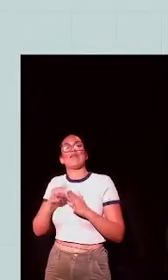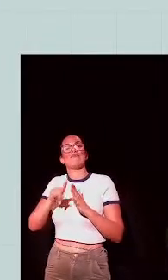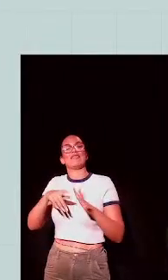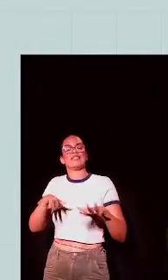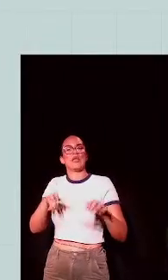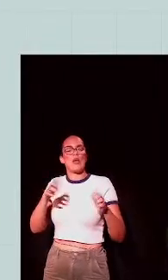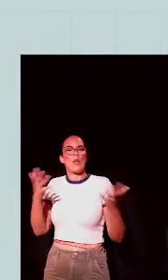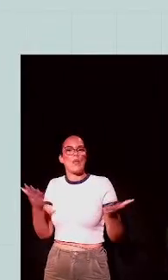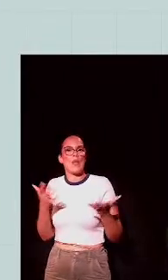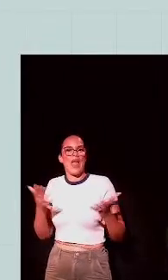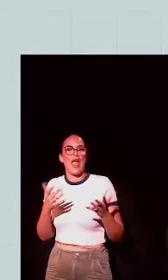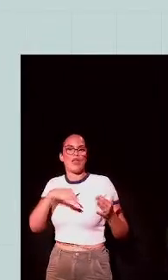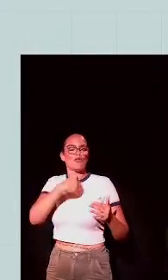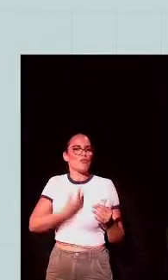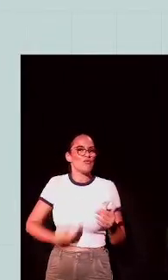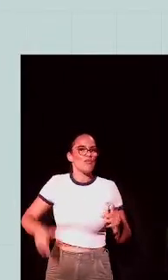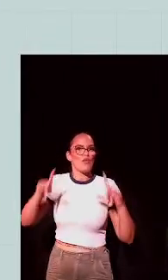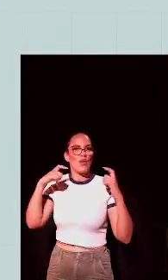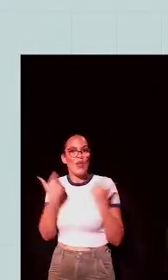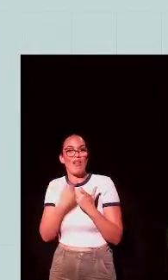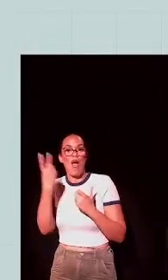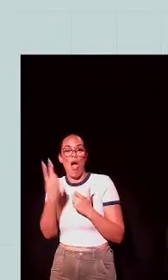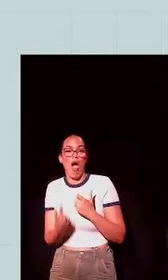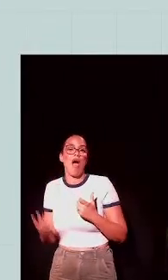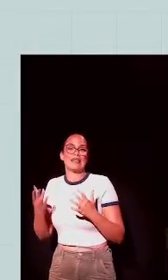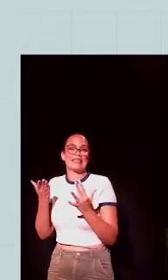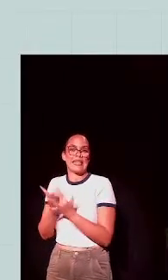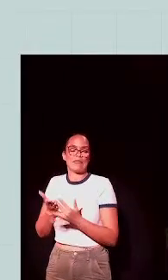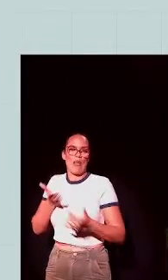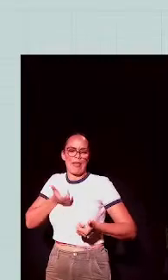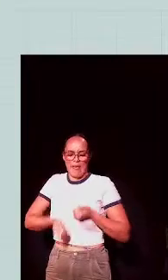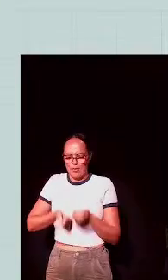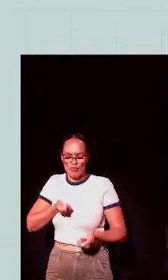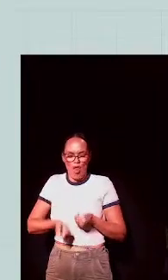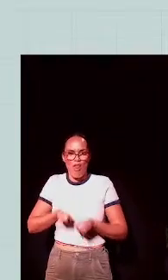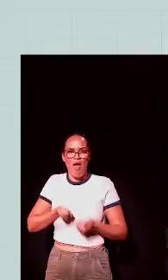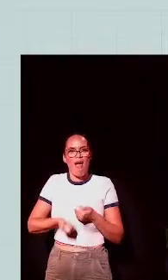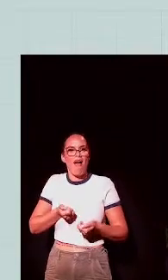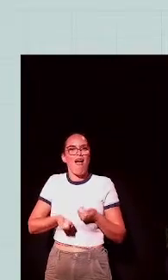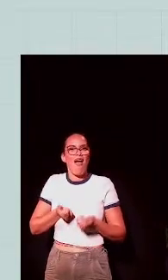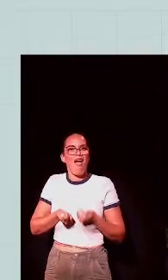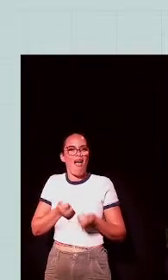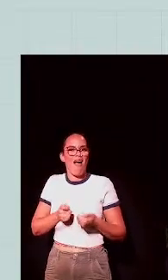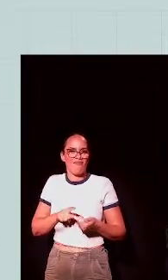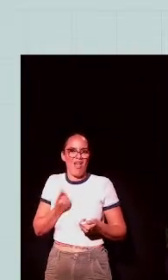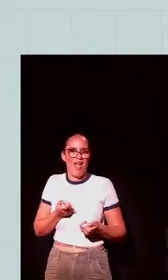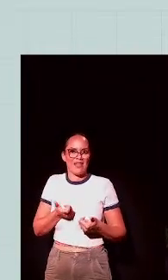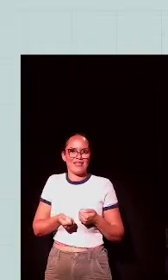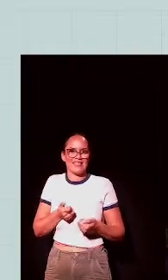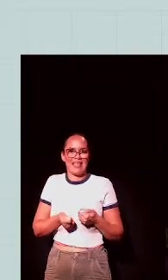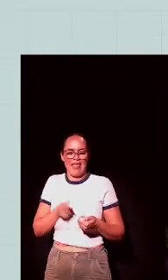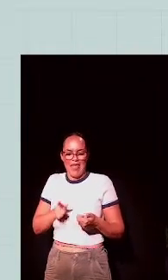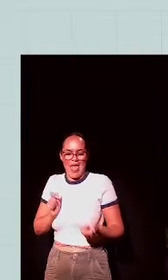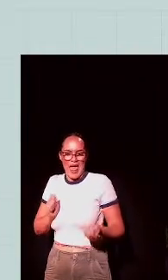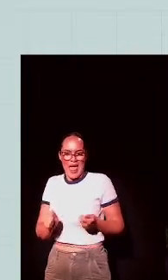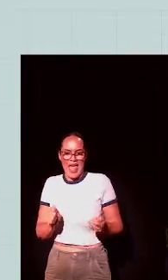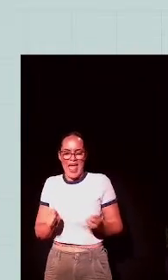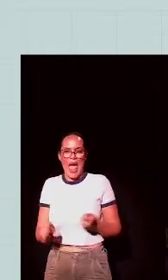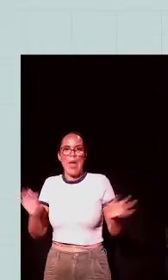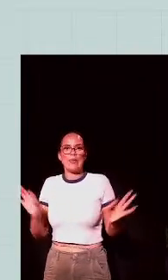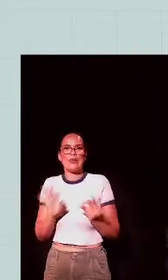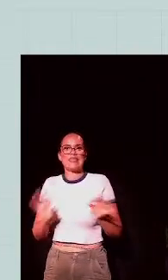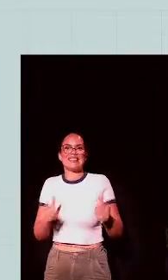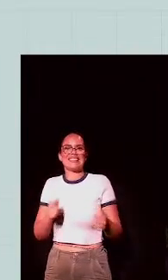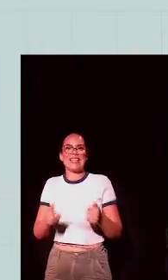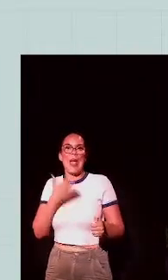College of Art, working on accessible game controllers, and I think wanting to convert that into music controllers. So